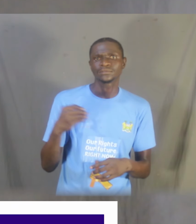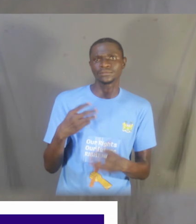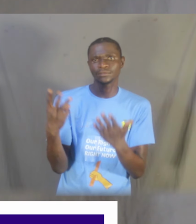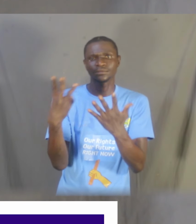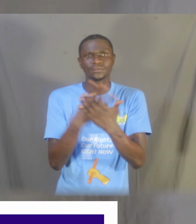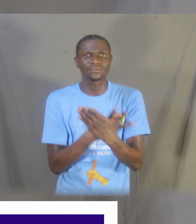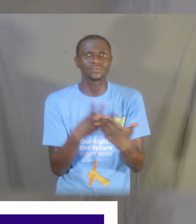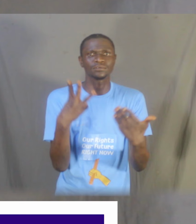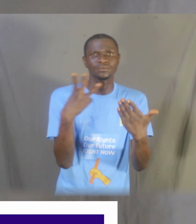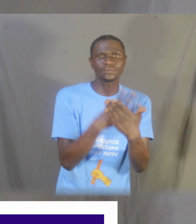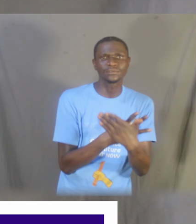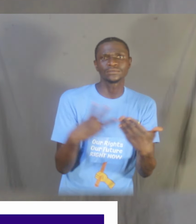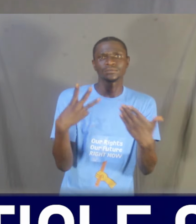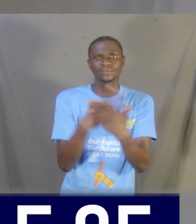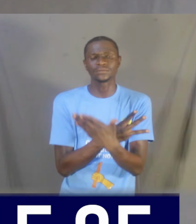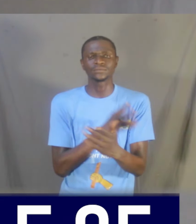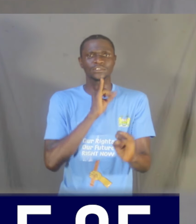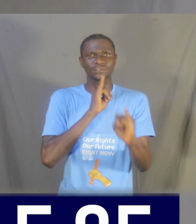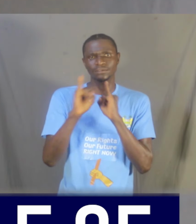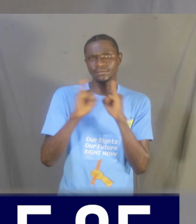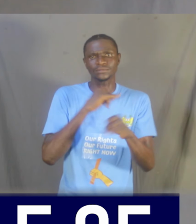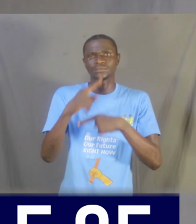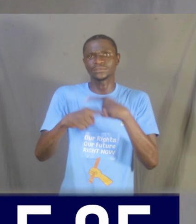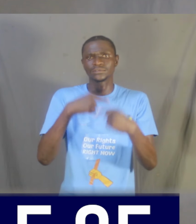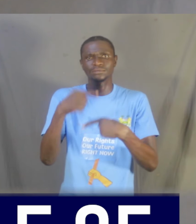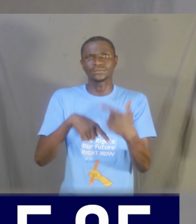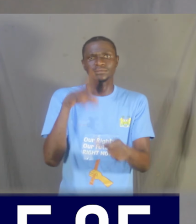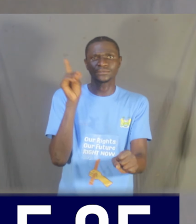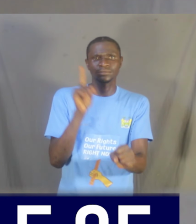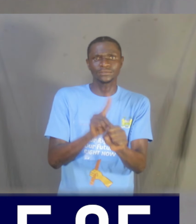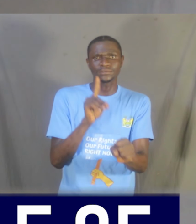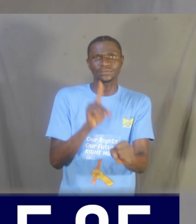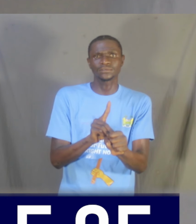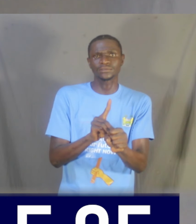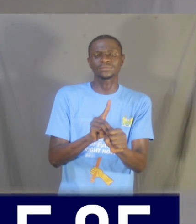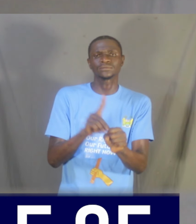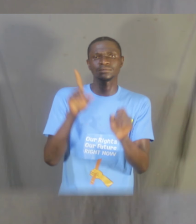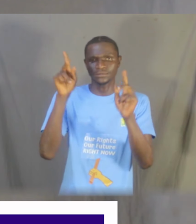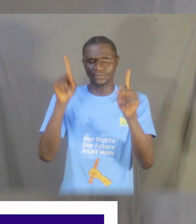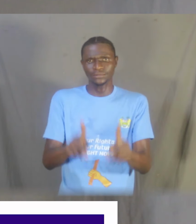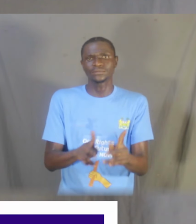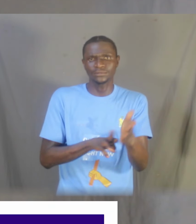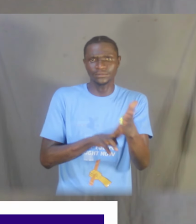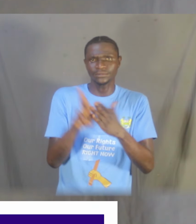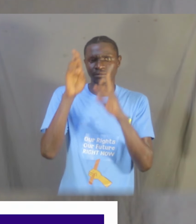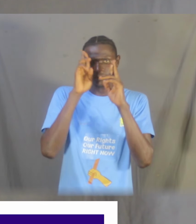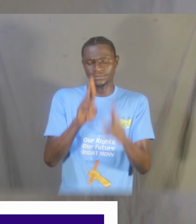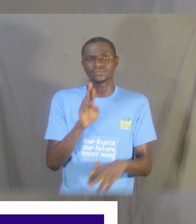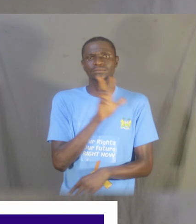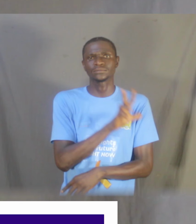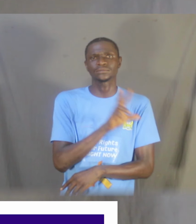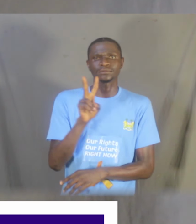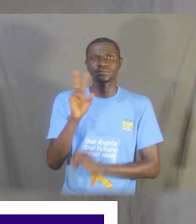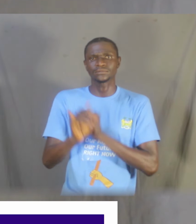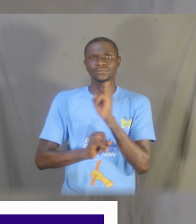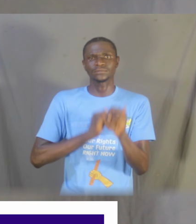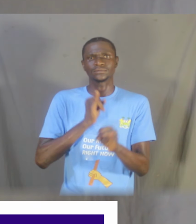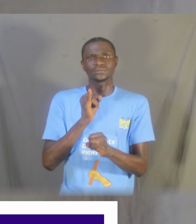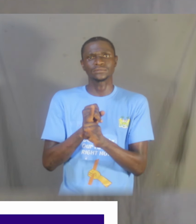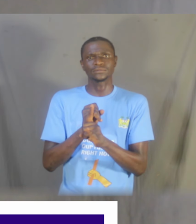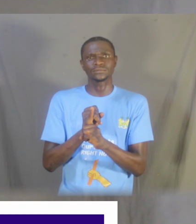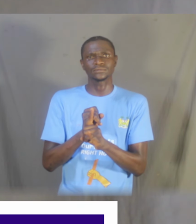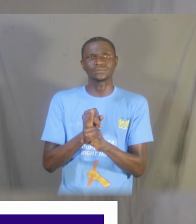the implementation of the Convention. Article 35. Reports by state parties. Obliges states to report on